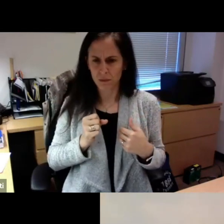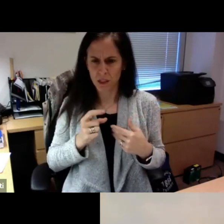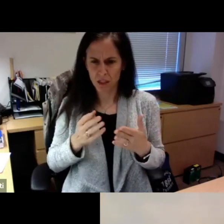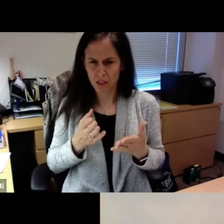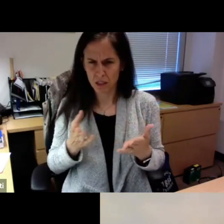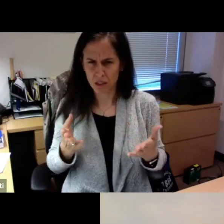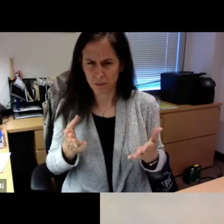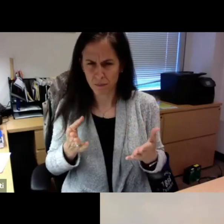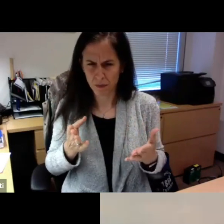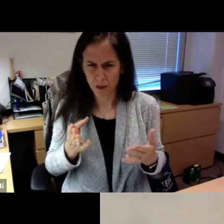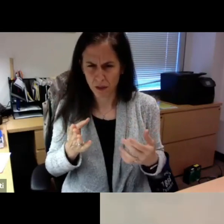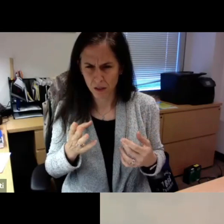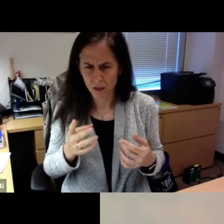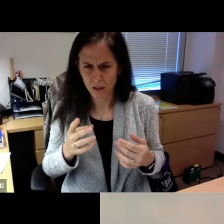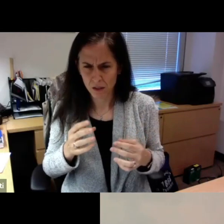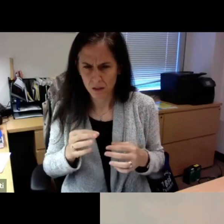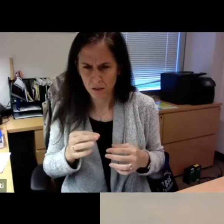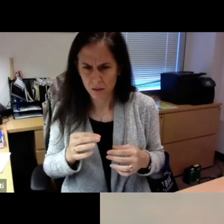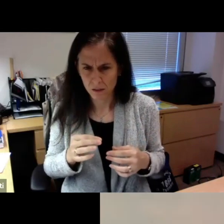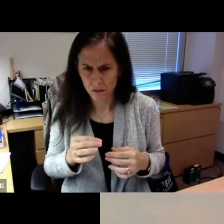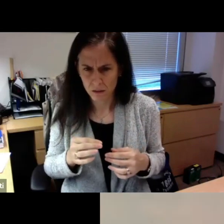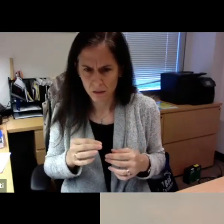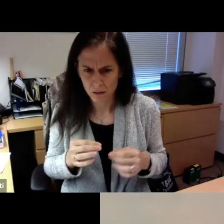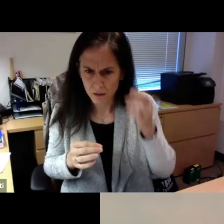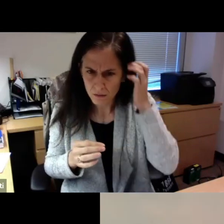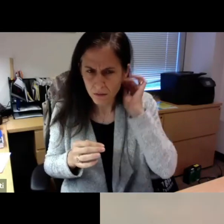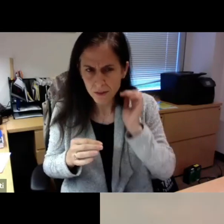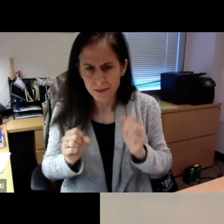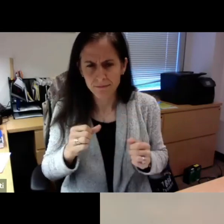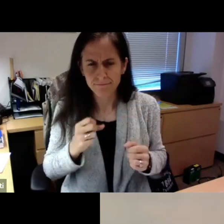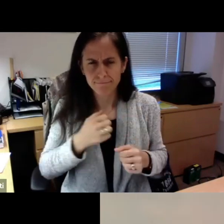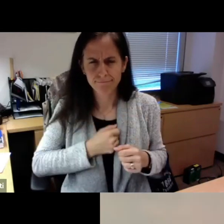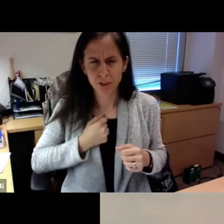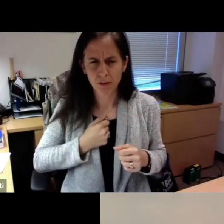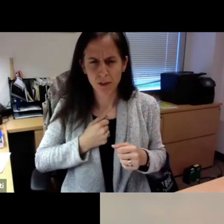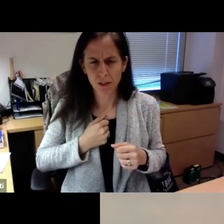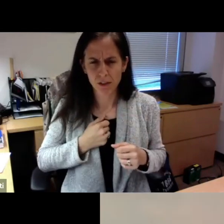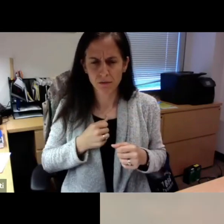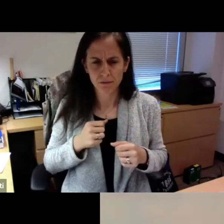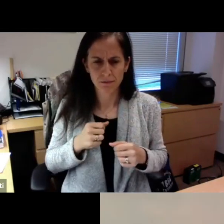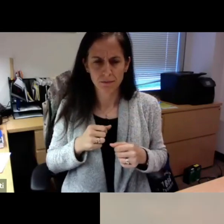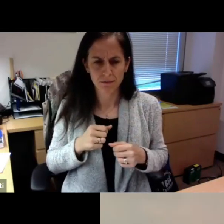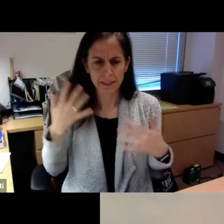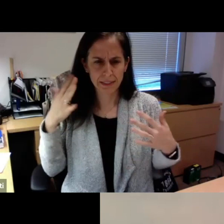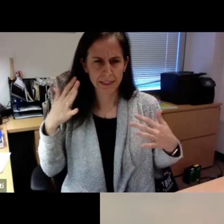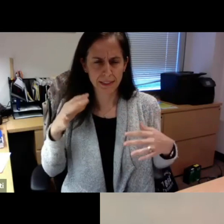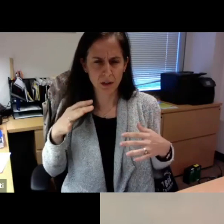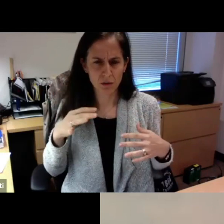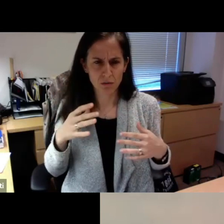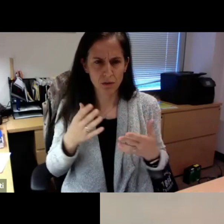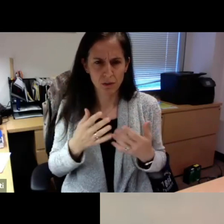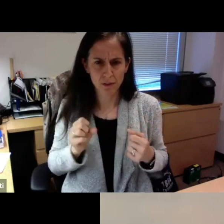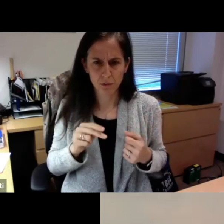This year. Ella, your sound. Maybe check your sound. Apologies about